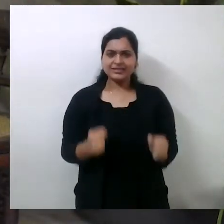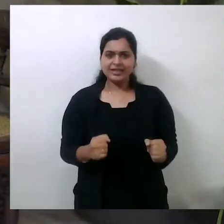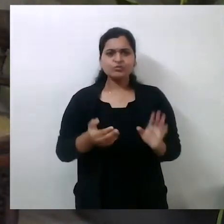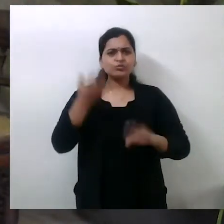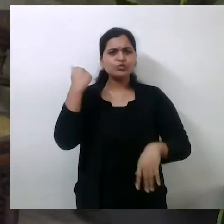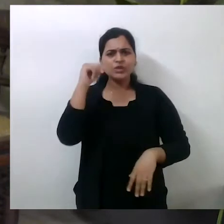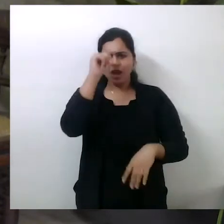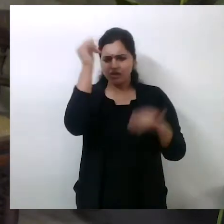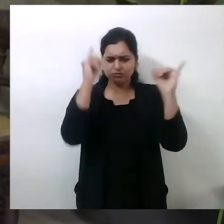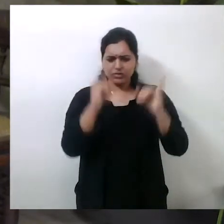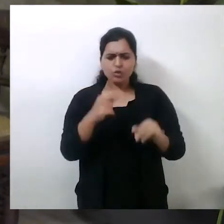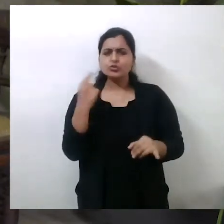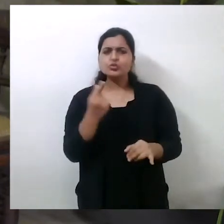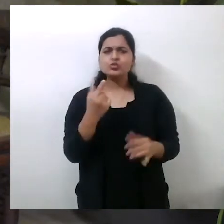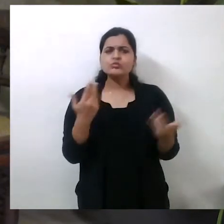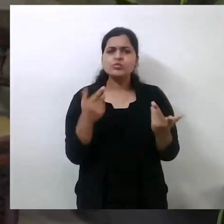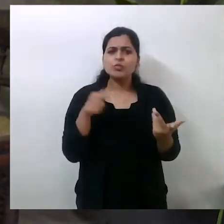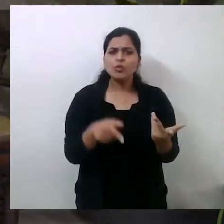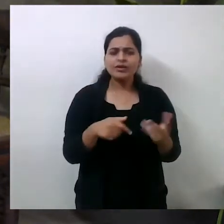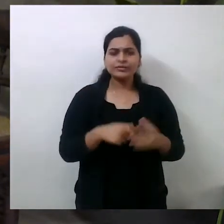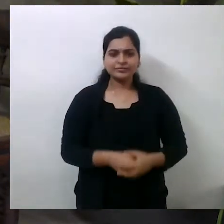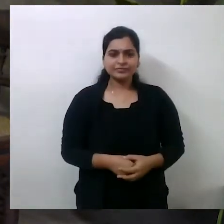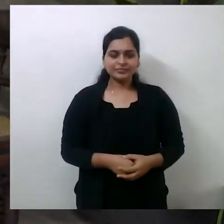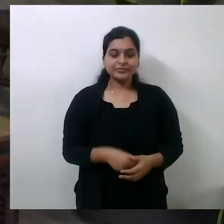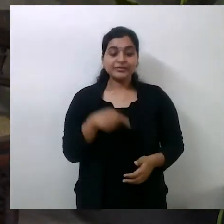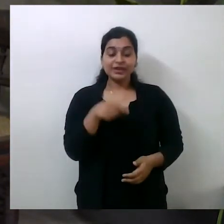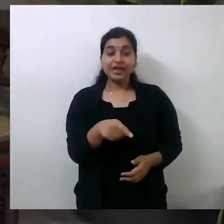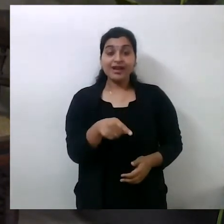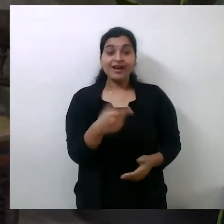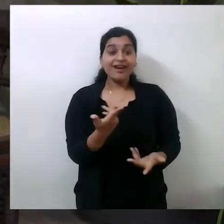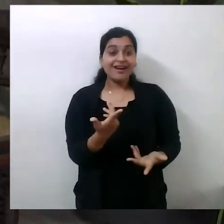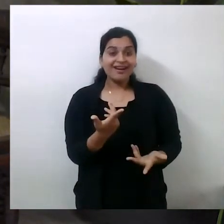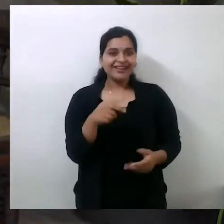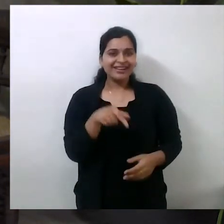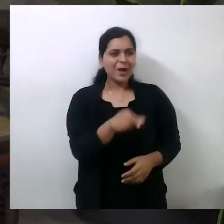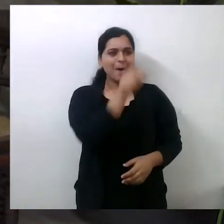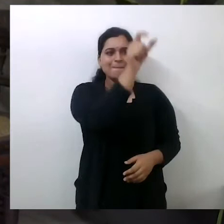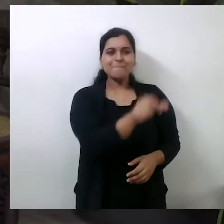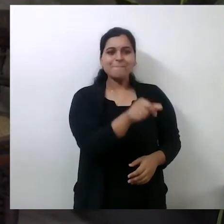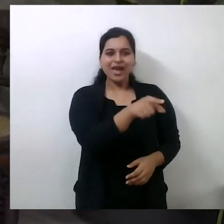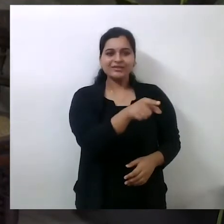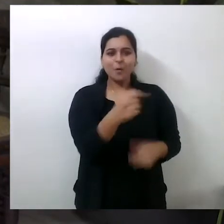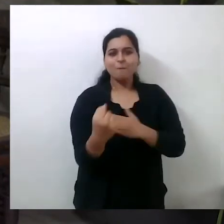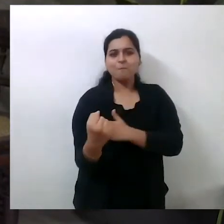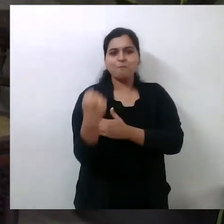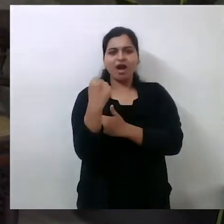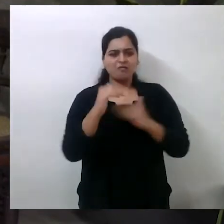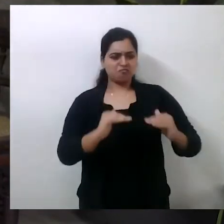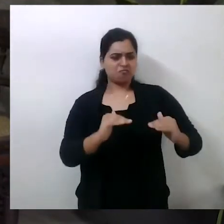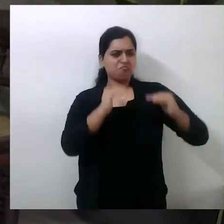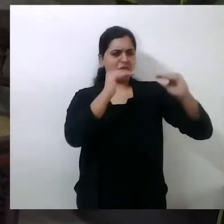that existed in our country at that time. So really low seating came about as a manner of just giving a person of